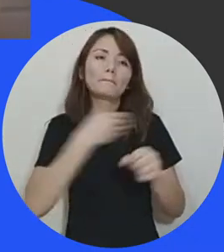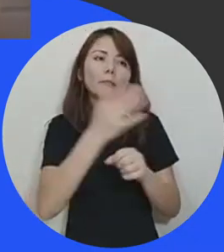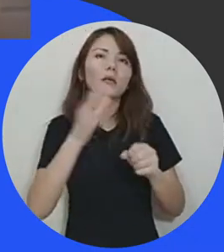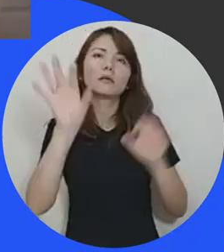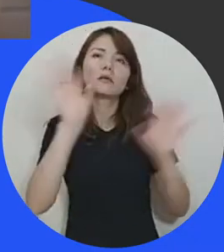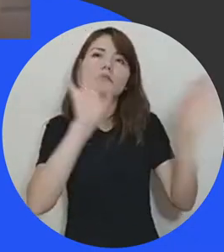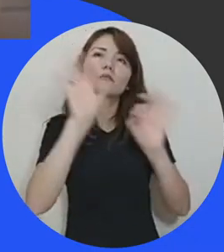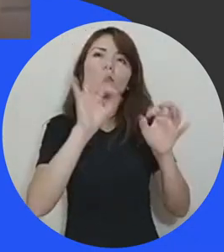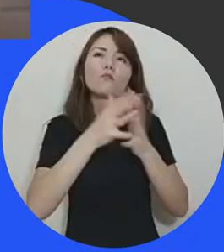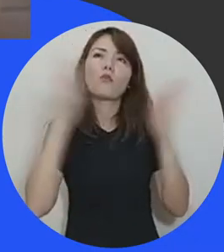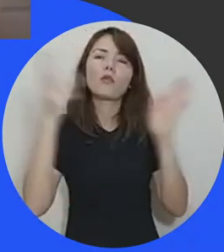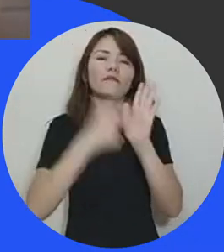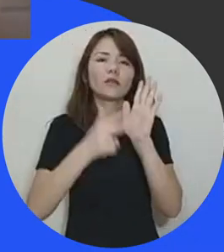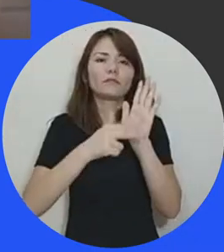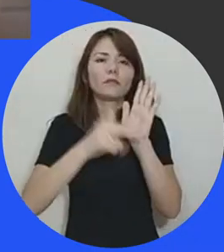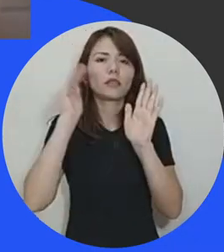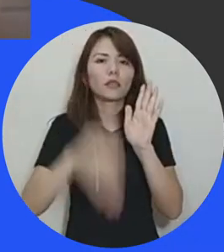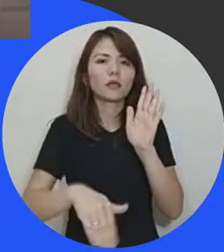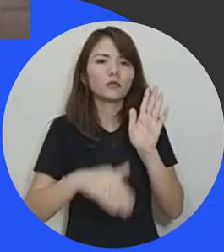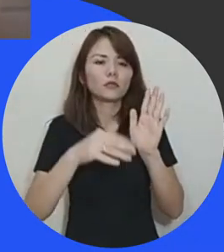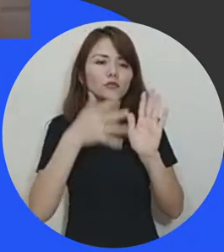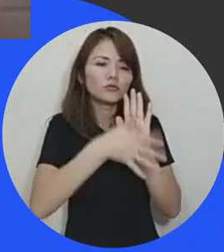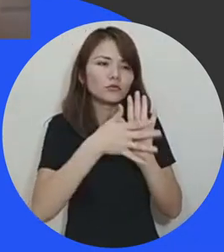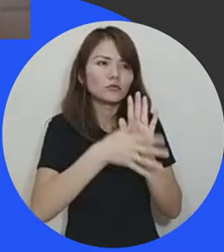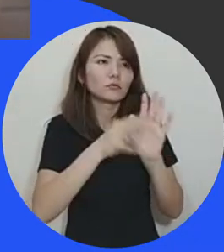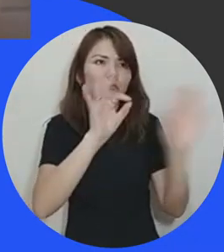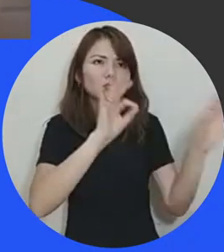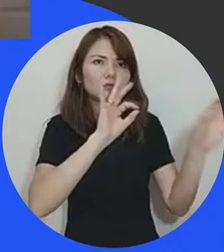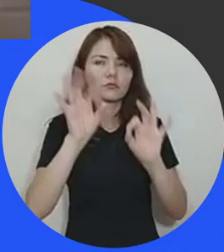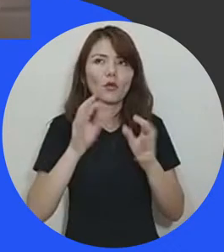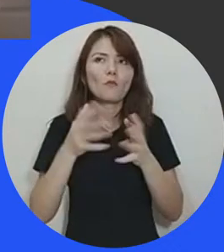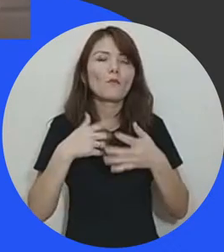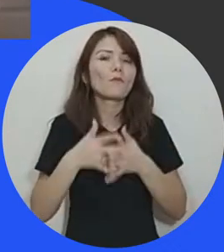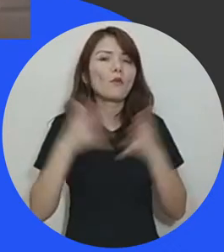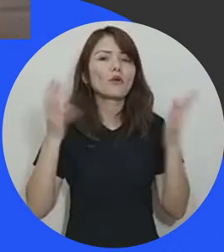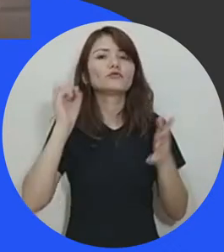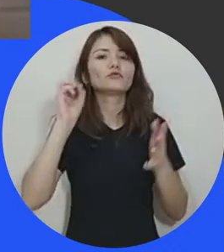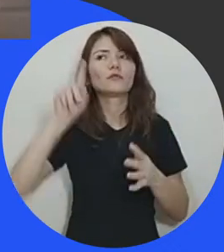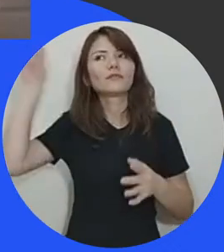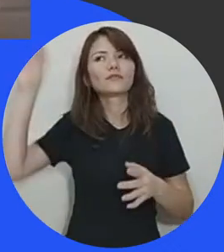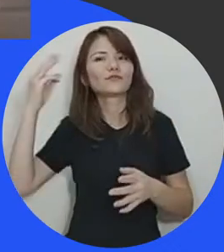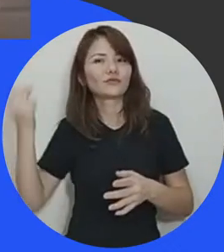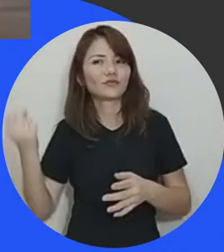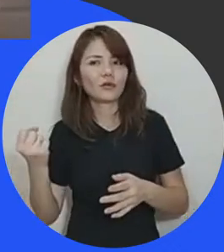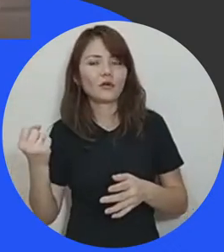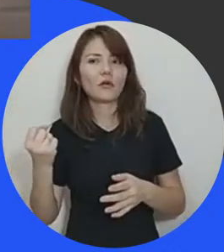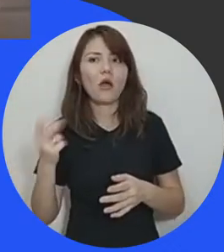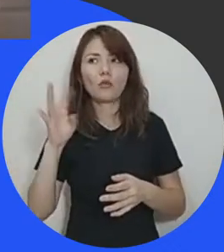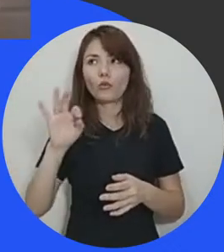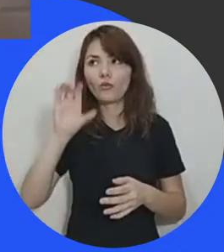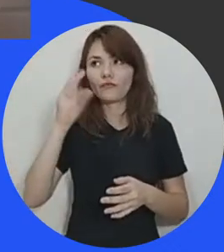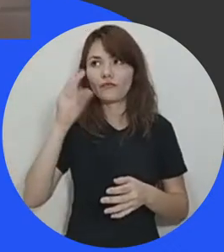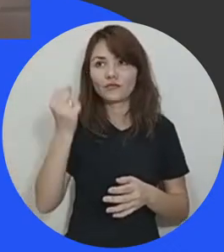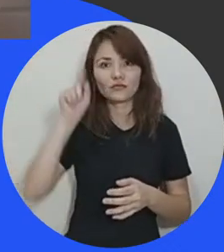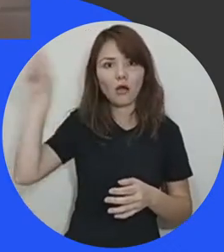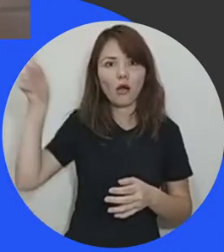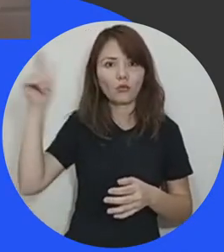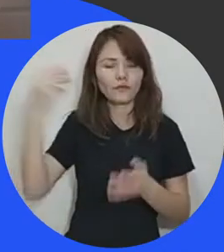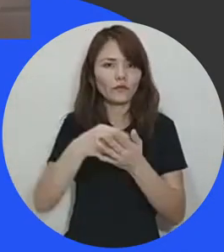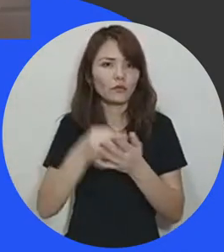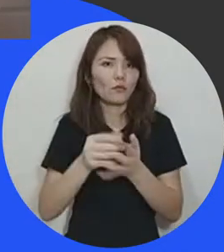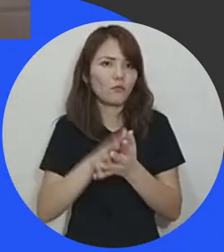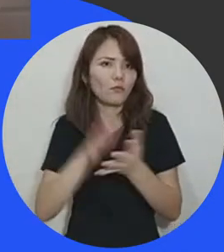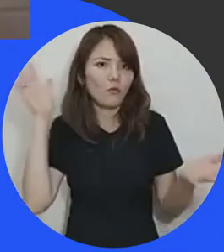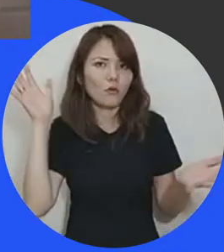United States, for example, despite the fact they've got much more money and many more cases. And